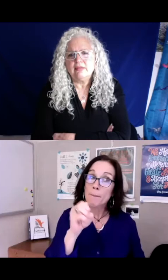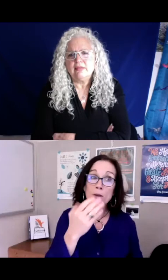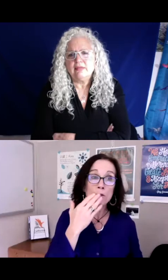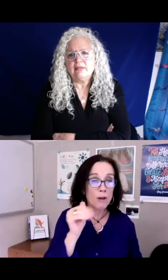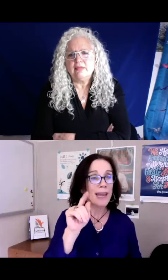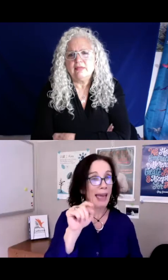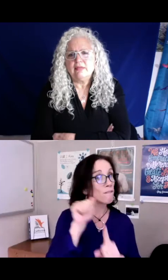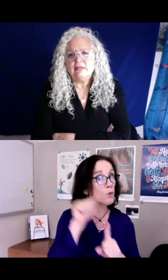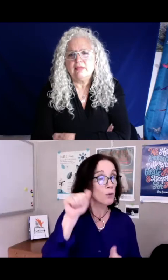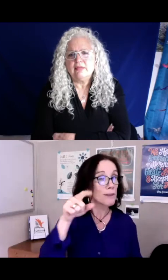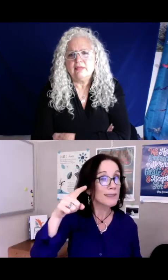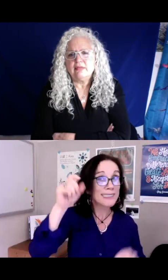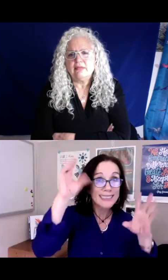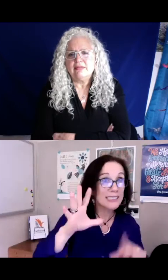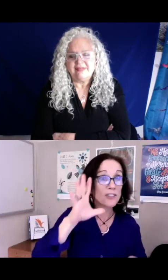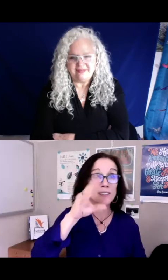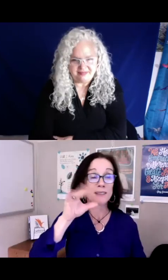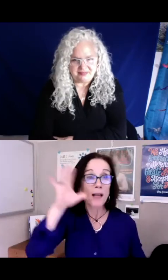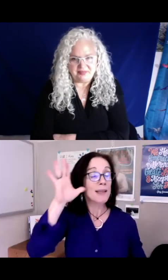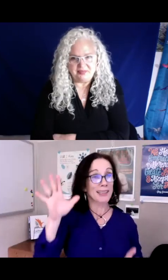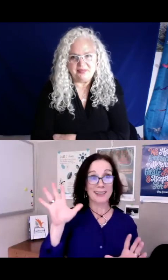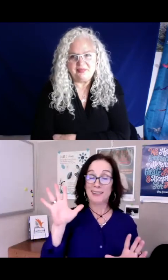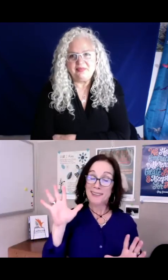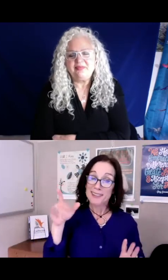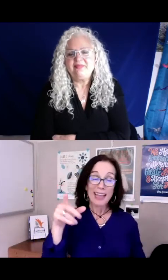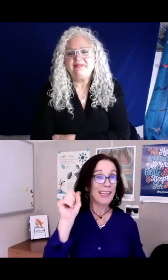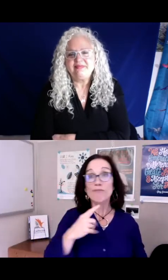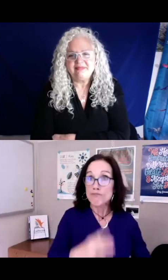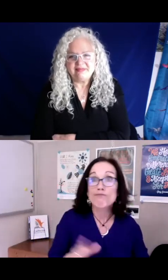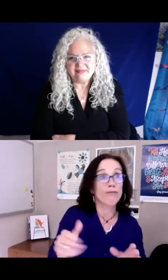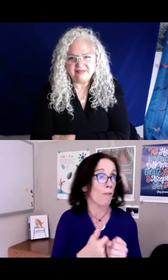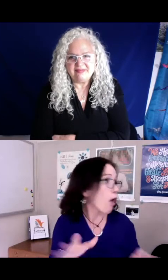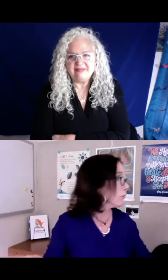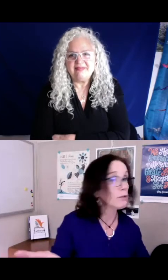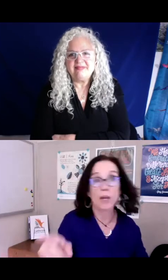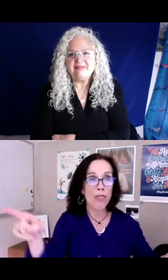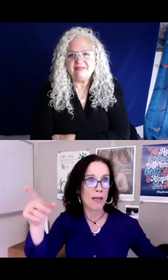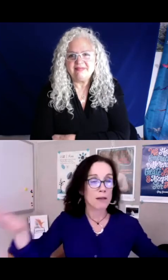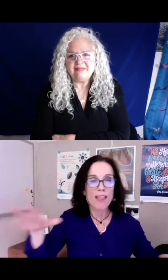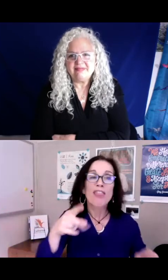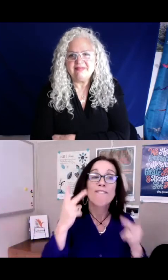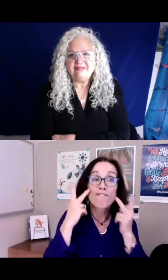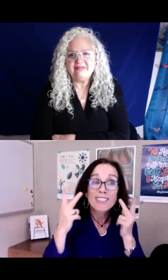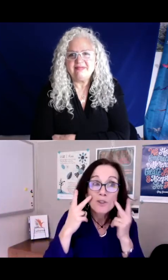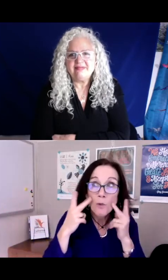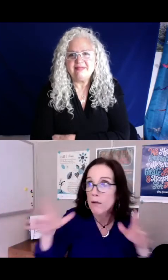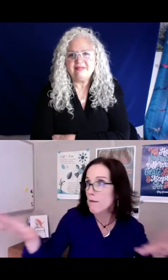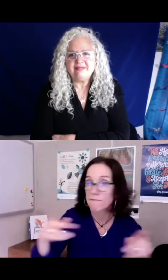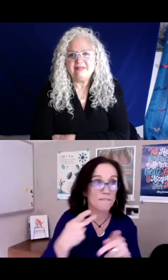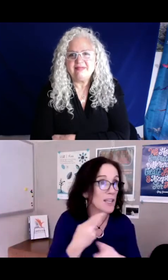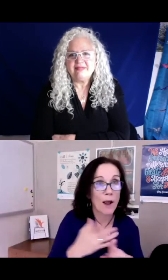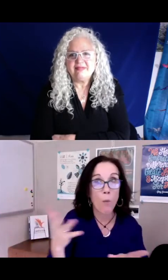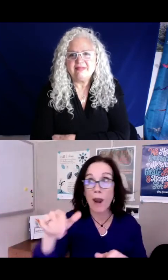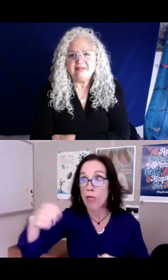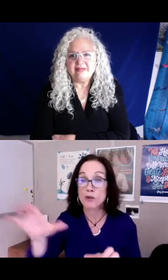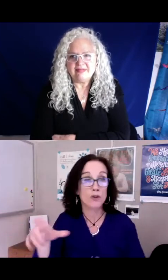And the deaf students can be good at fooling teachers and parents. They can nod and follow along and